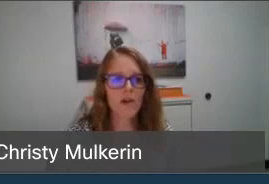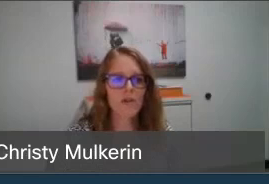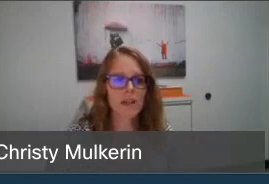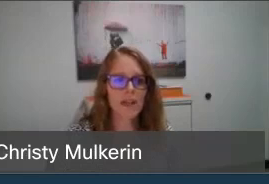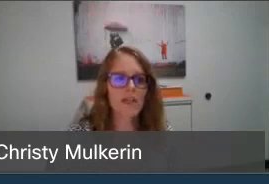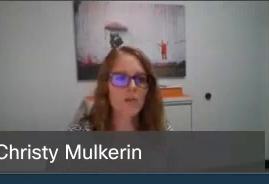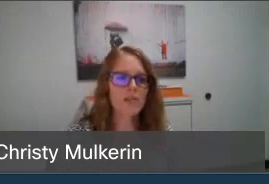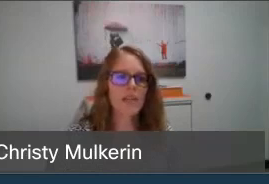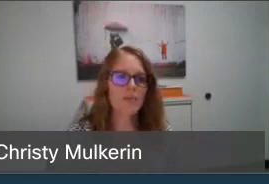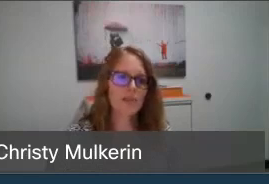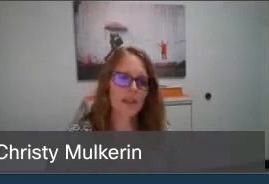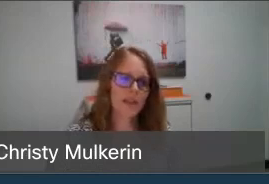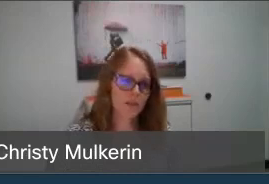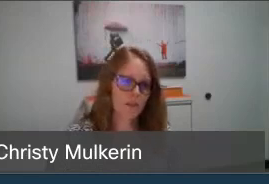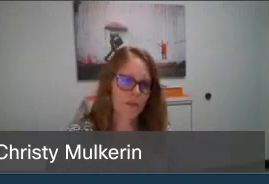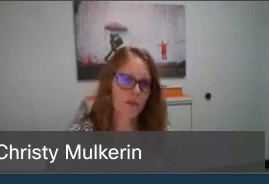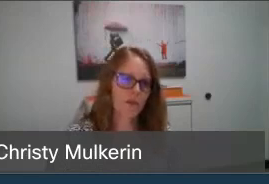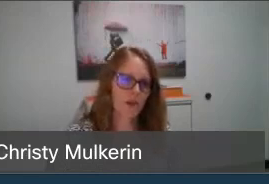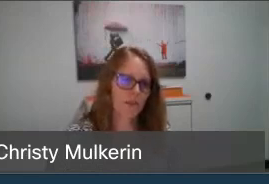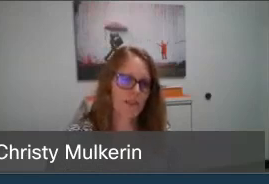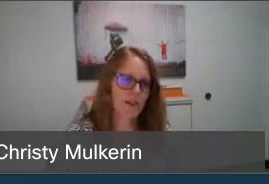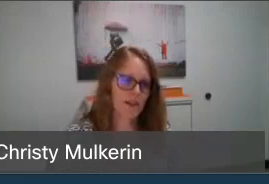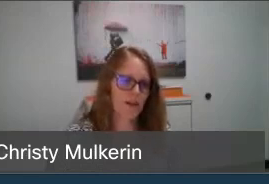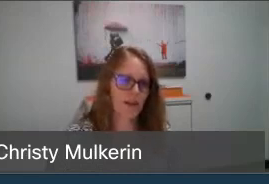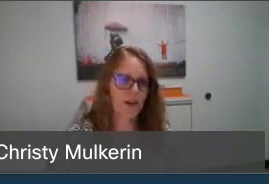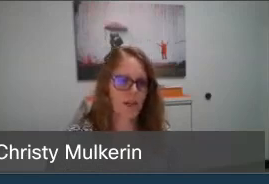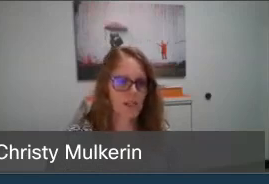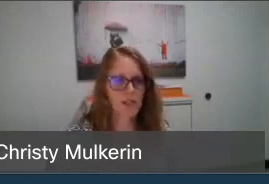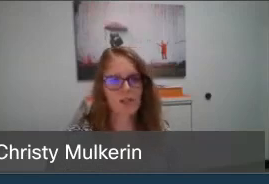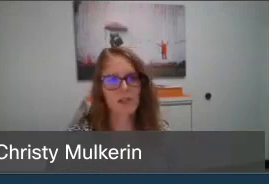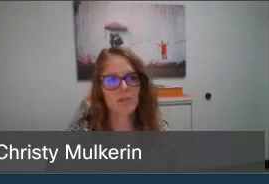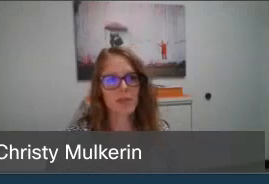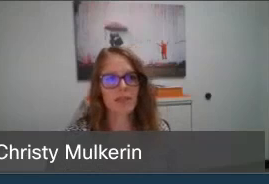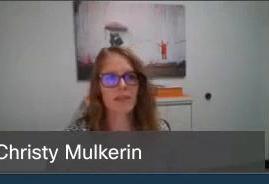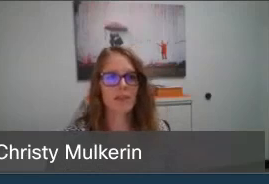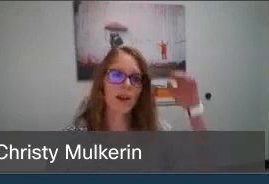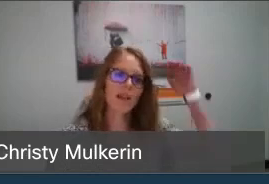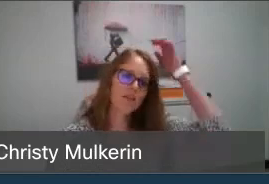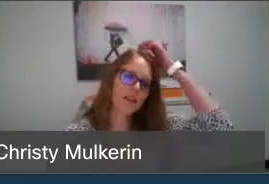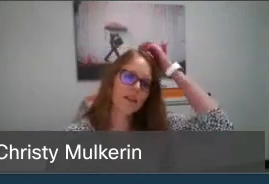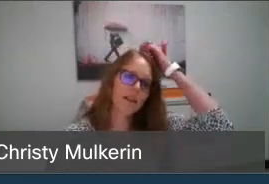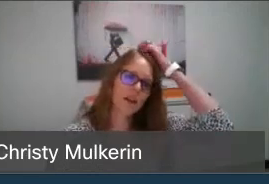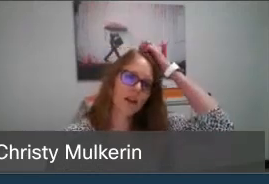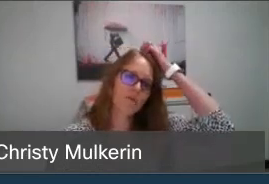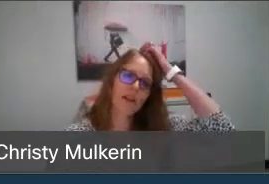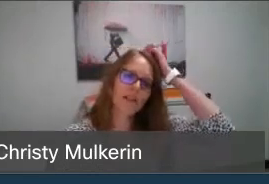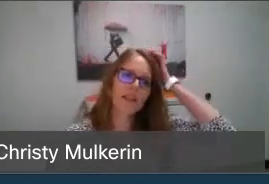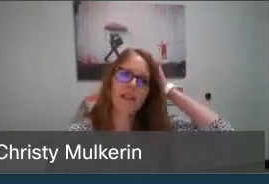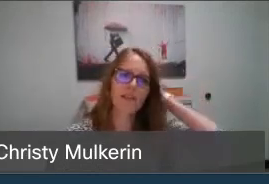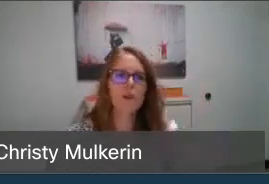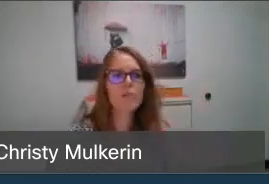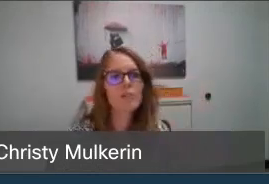see, almost 80% of the people who are homeless in our county are unsheltered, meaning that they're not living